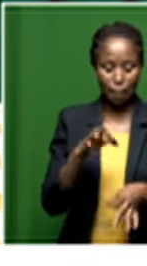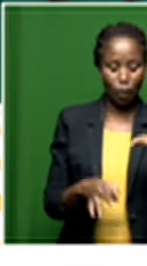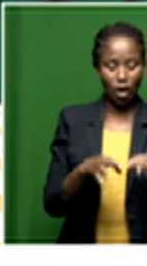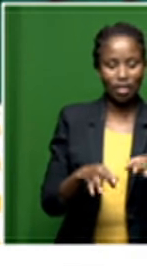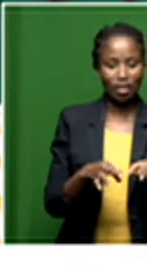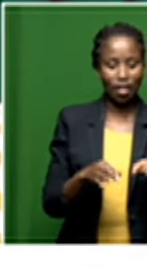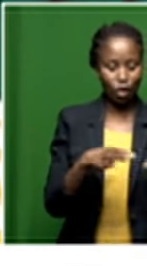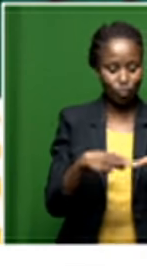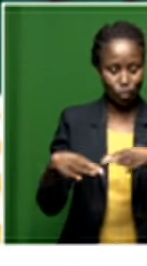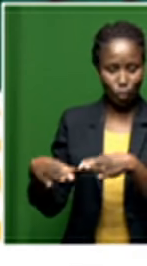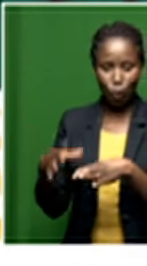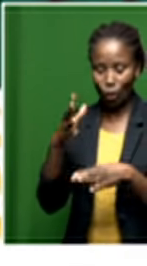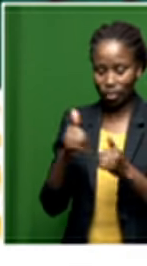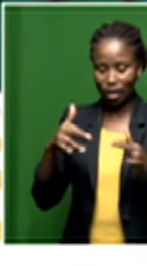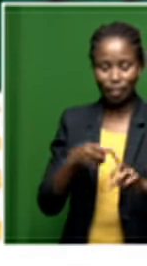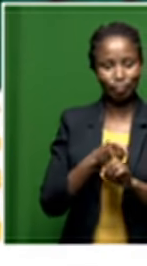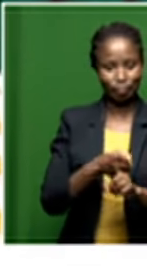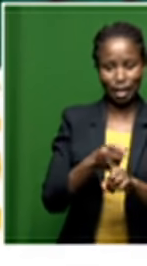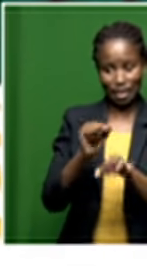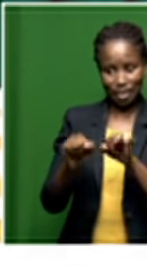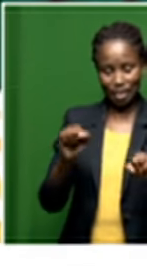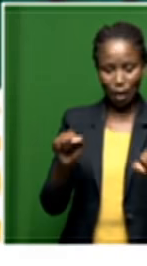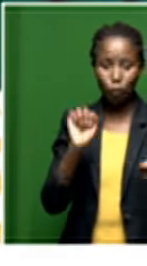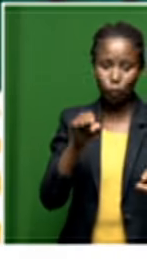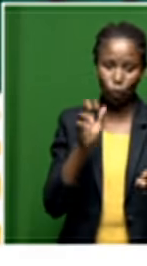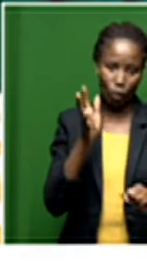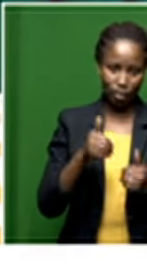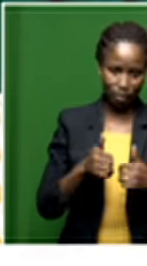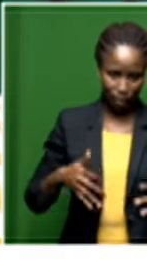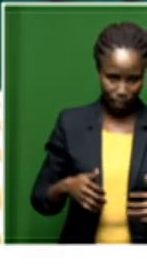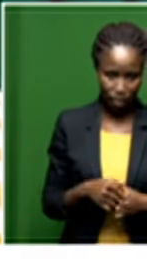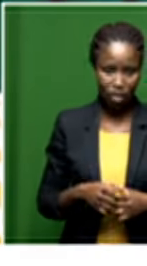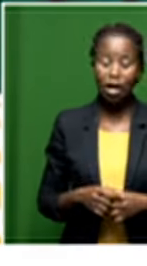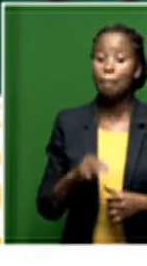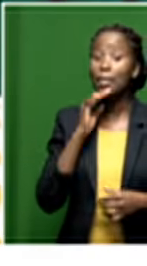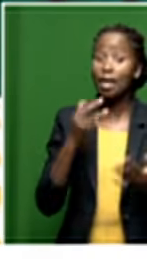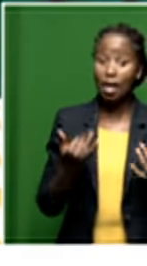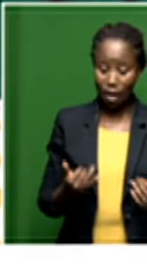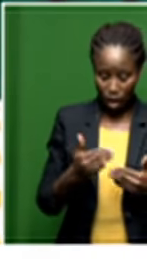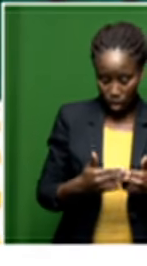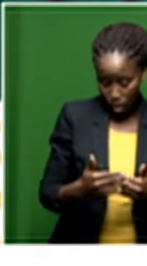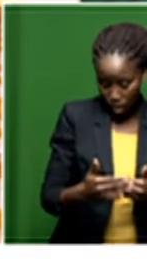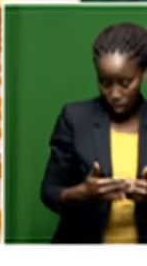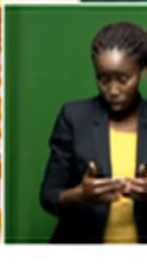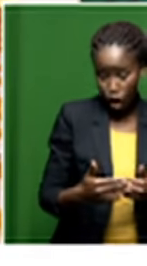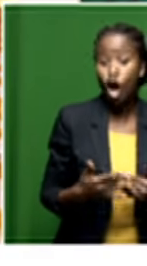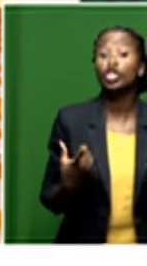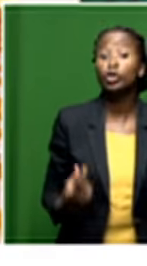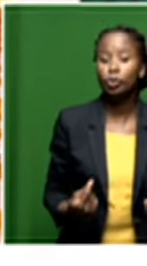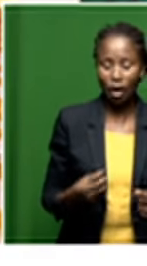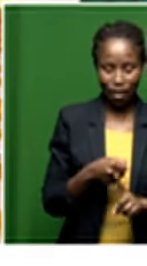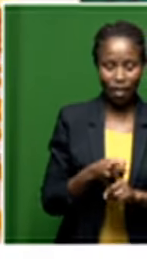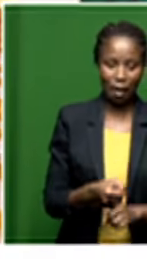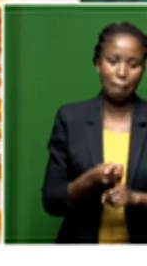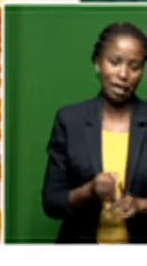their campaigning. And it will just be all campaigning season now. Yeah, very much so. Let me